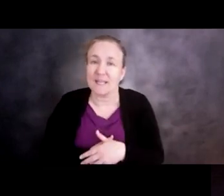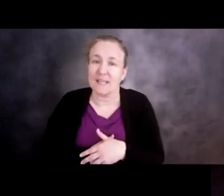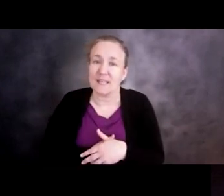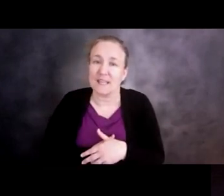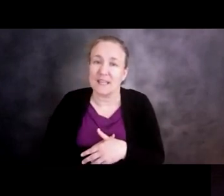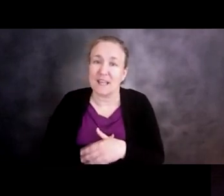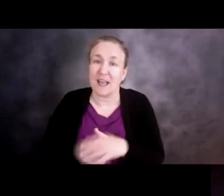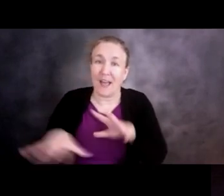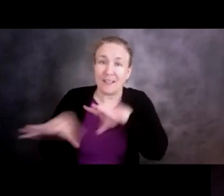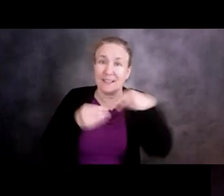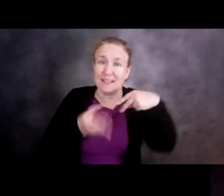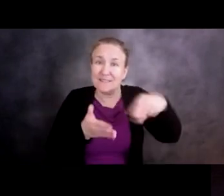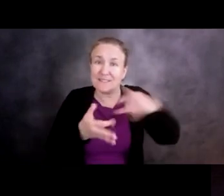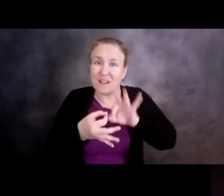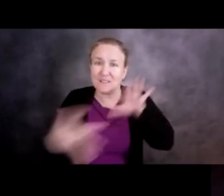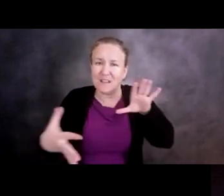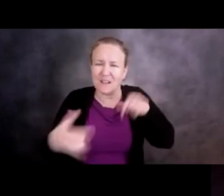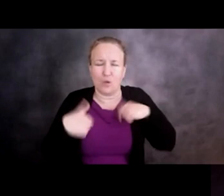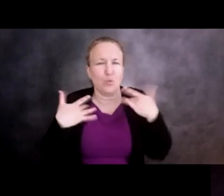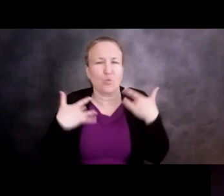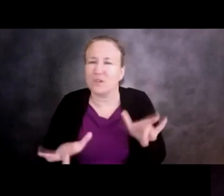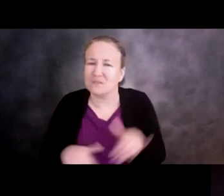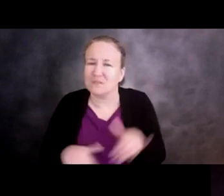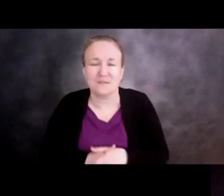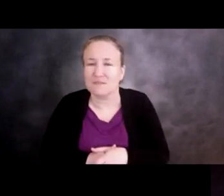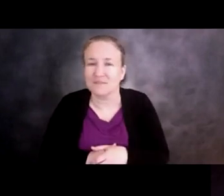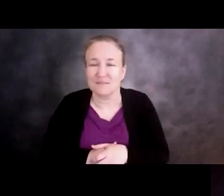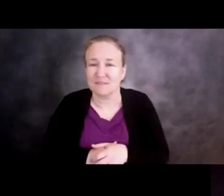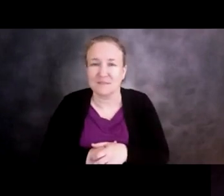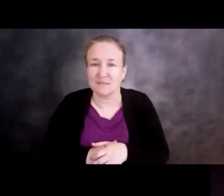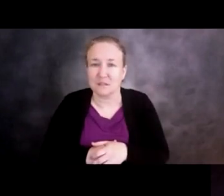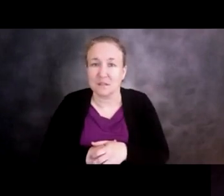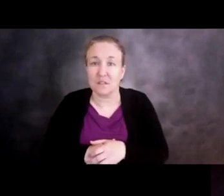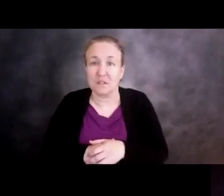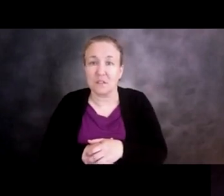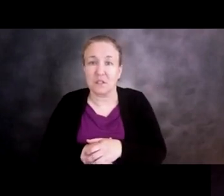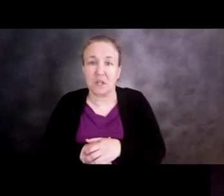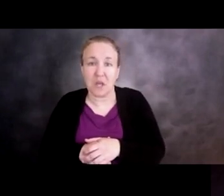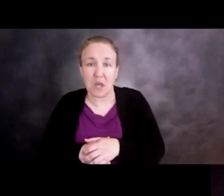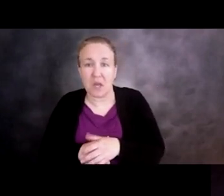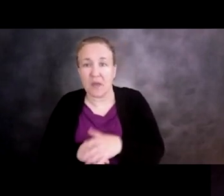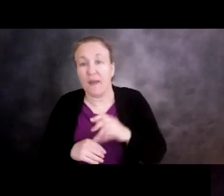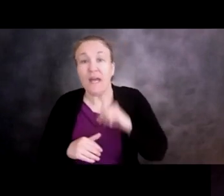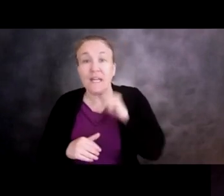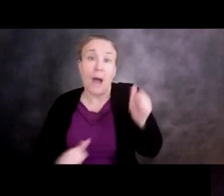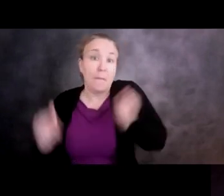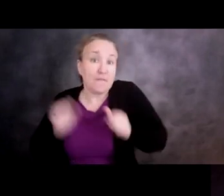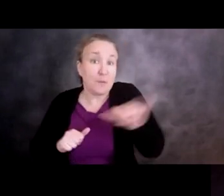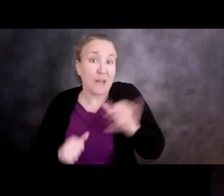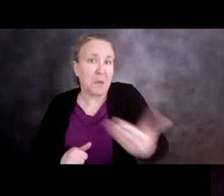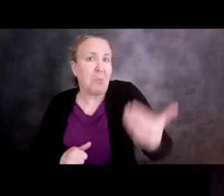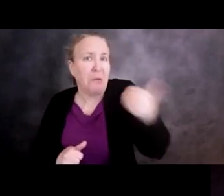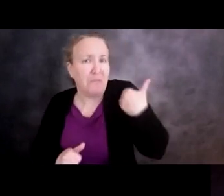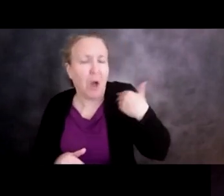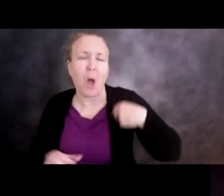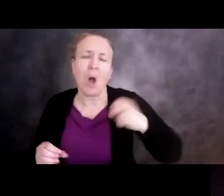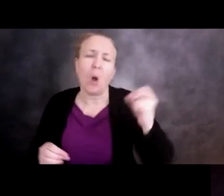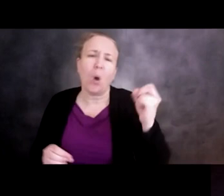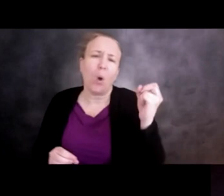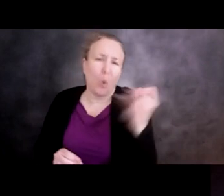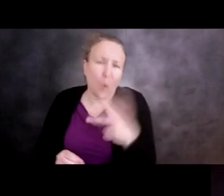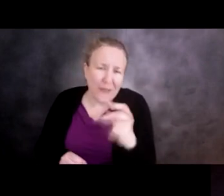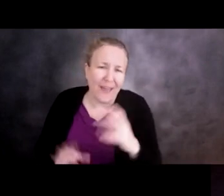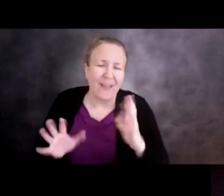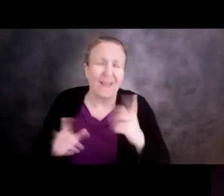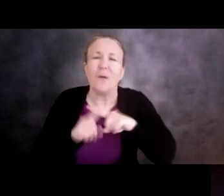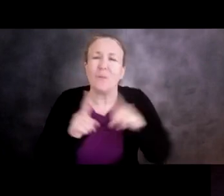leave dance. I was okay with not performing in the same capacity I had been performing it in the past. But I